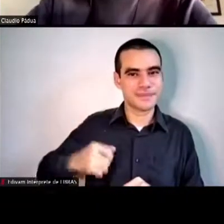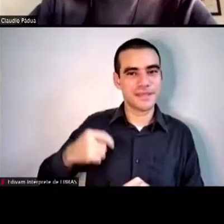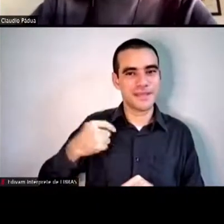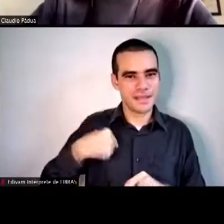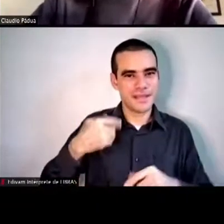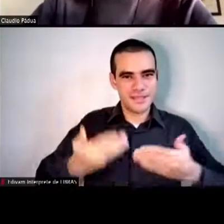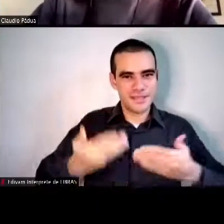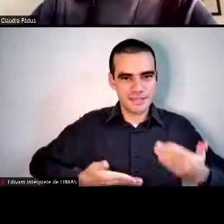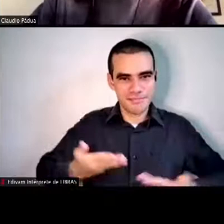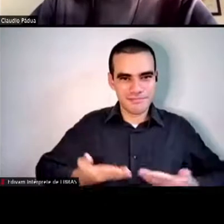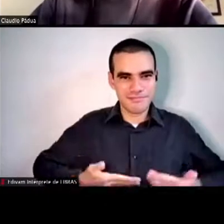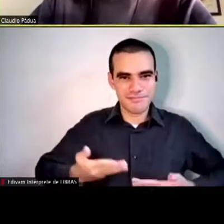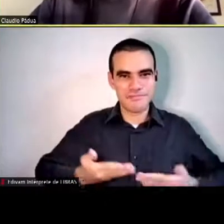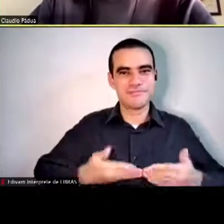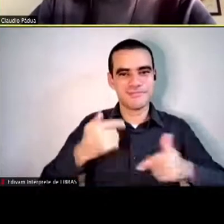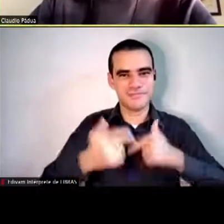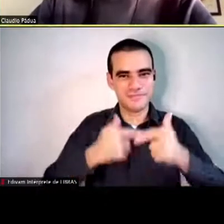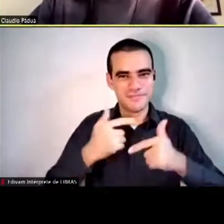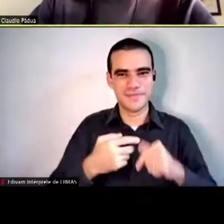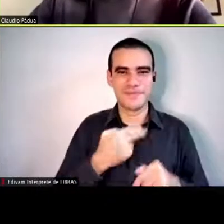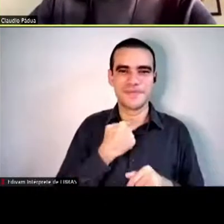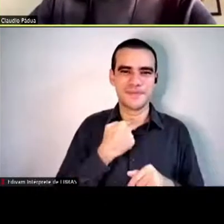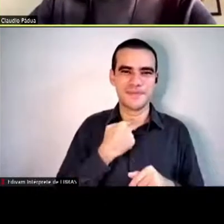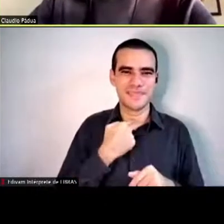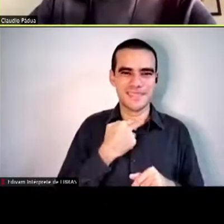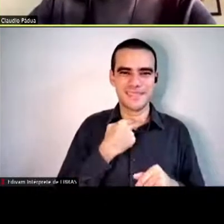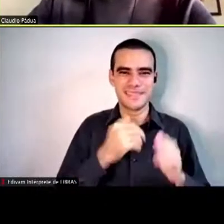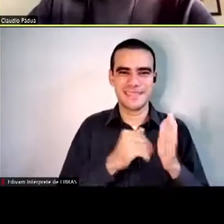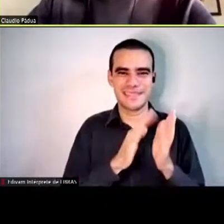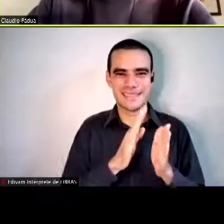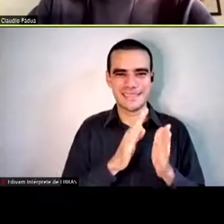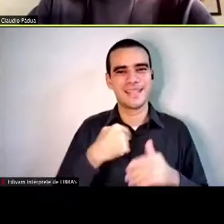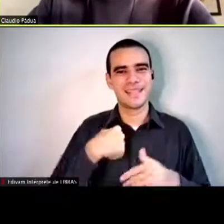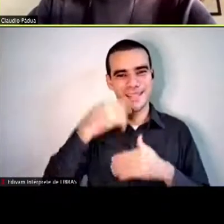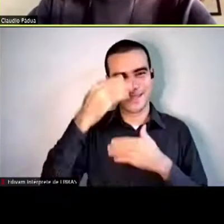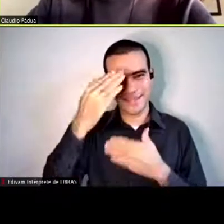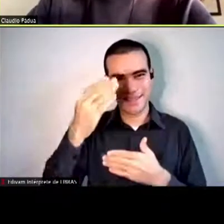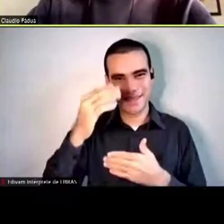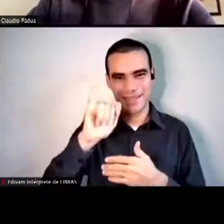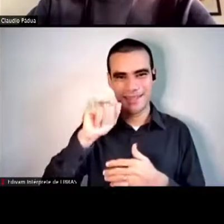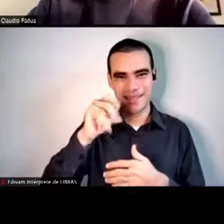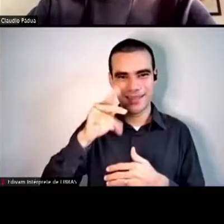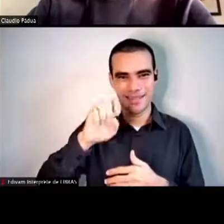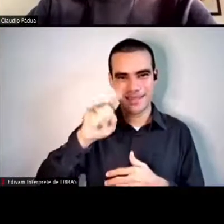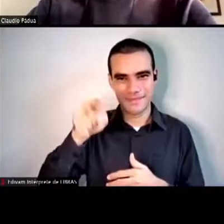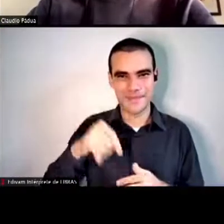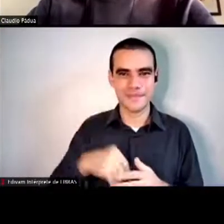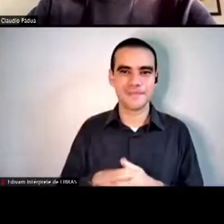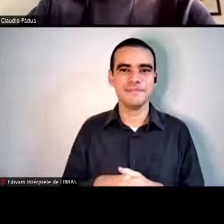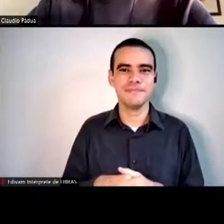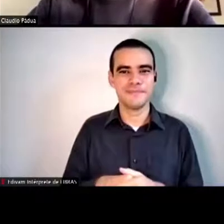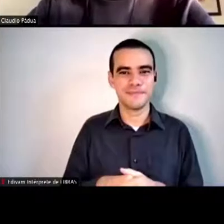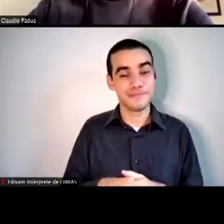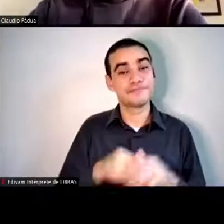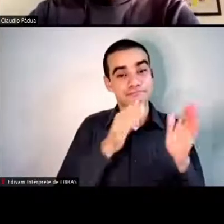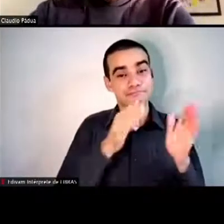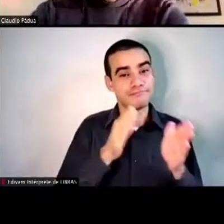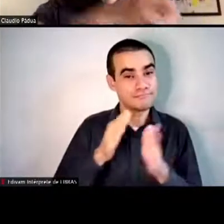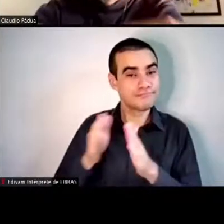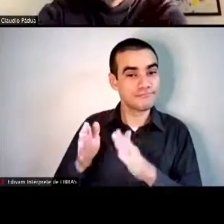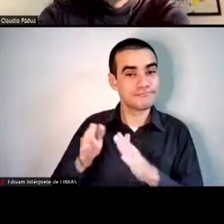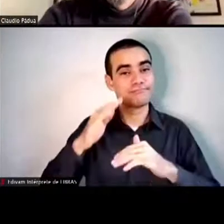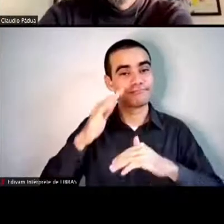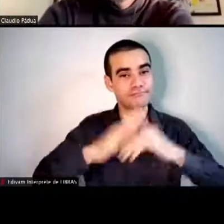well. I couldn't leave my job at the time, and I had a family, but I'm with you.